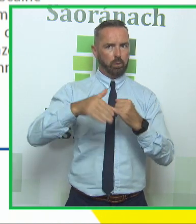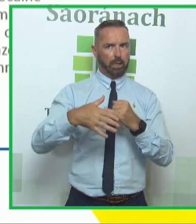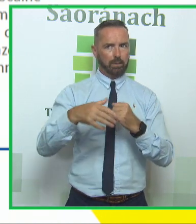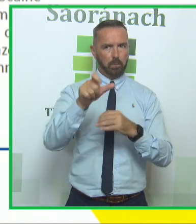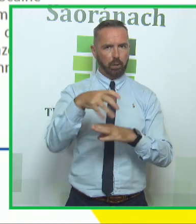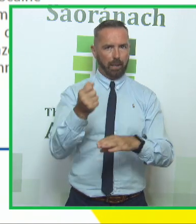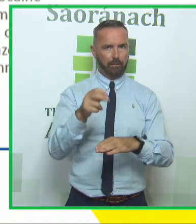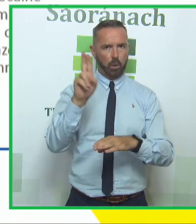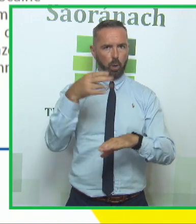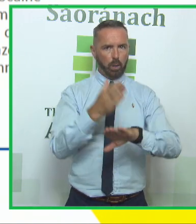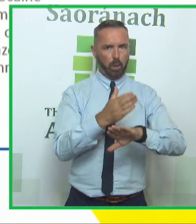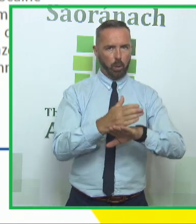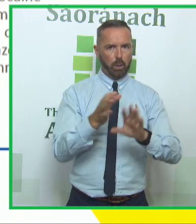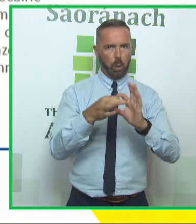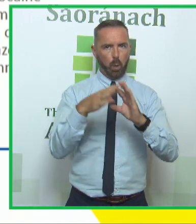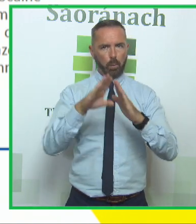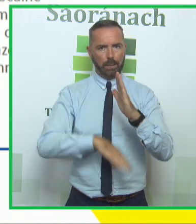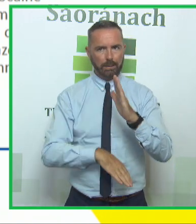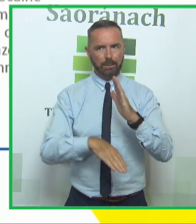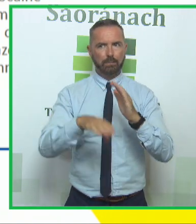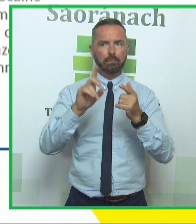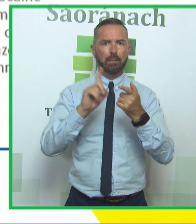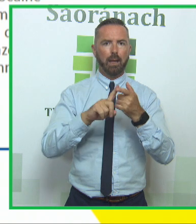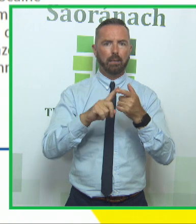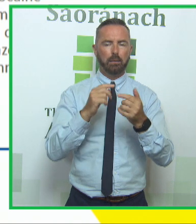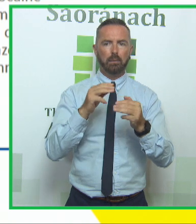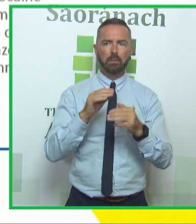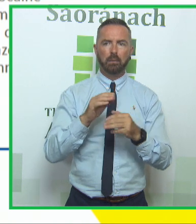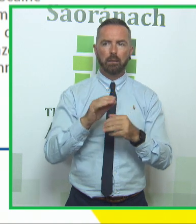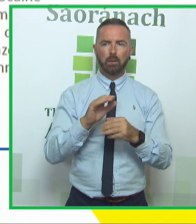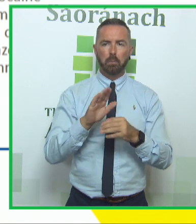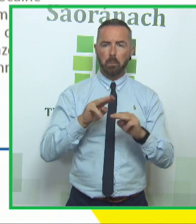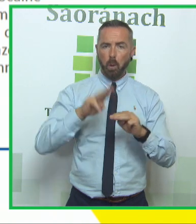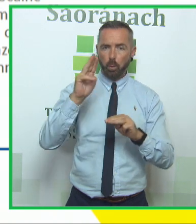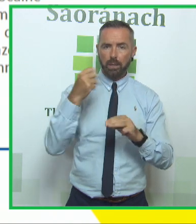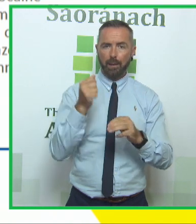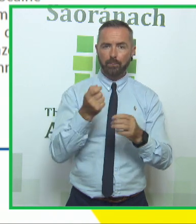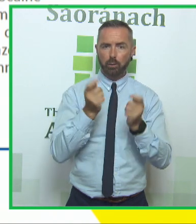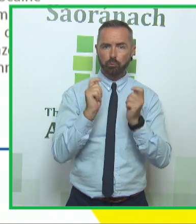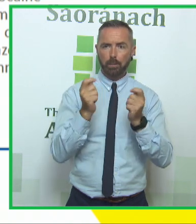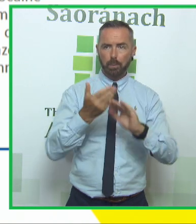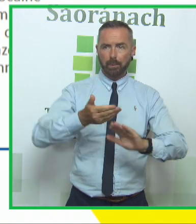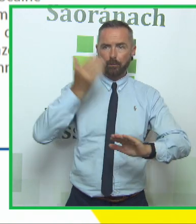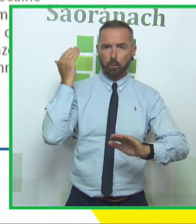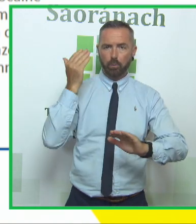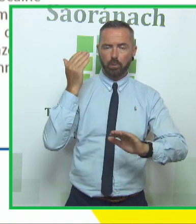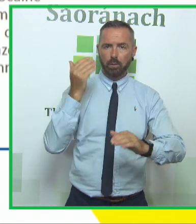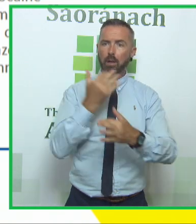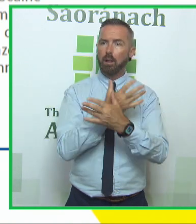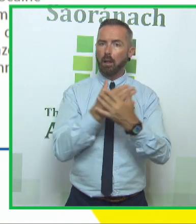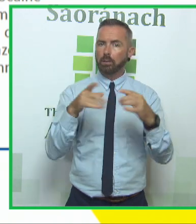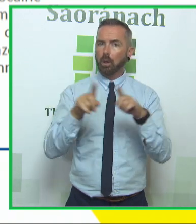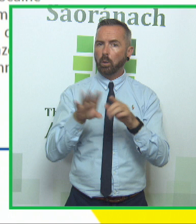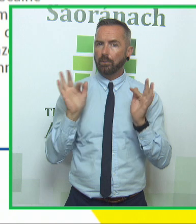unemployed, more likely to be homeless, and most have been in treatment previously. Many were also female.